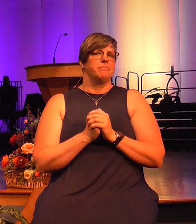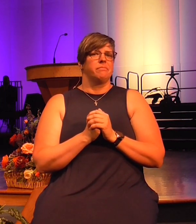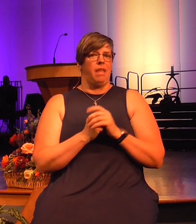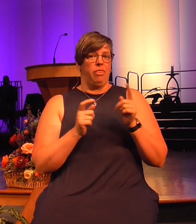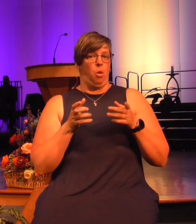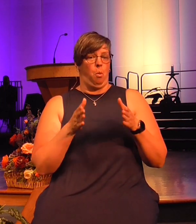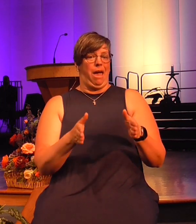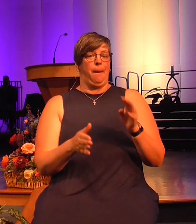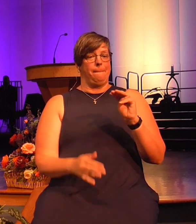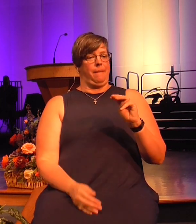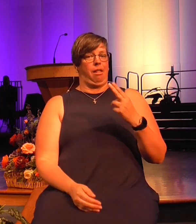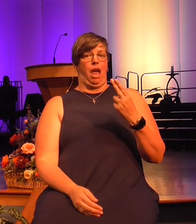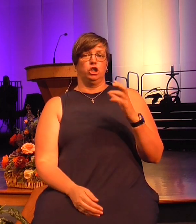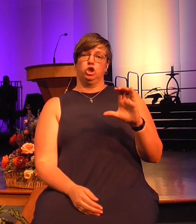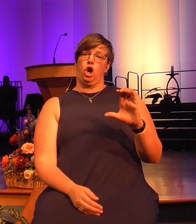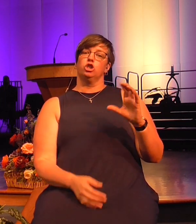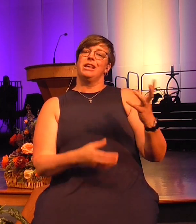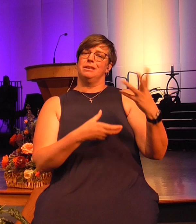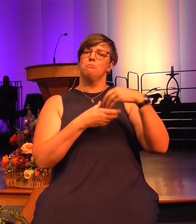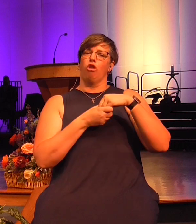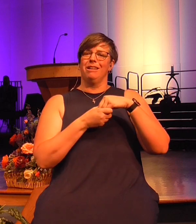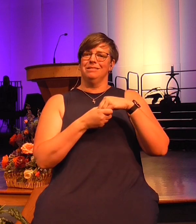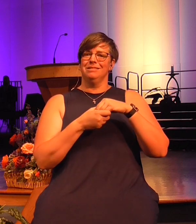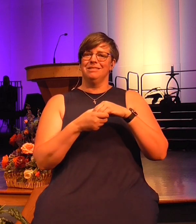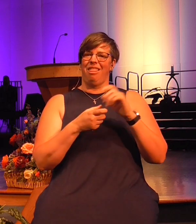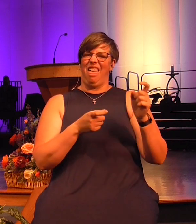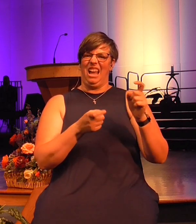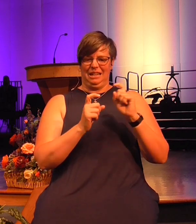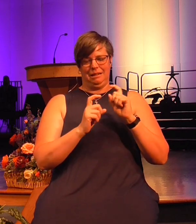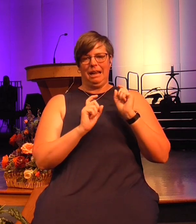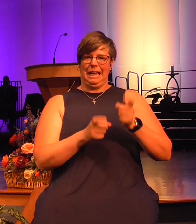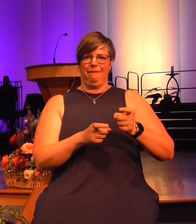And the way that Mile High Church has always embraced the gift of music